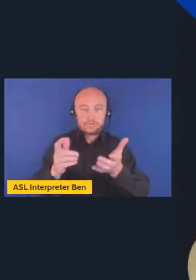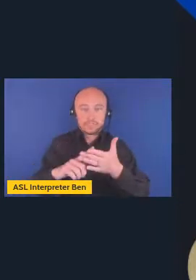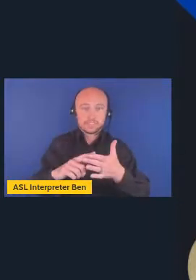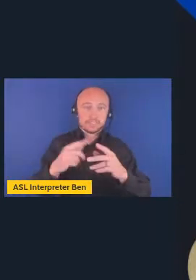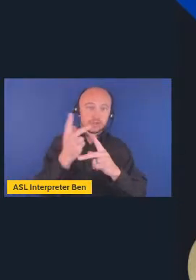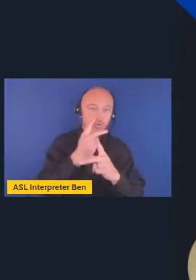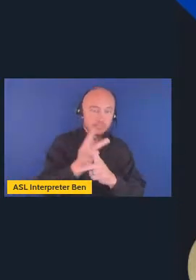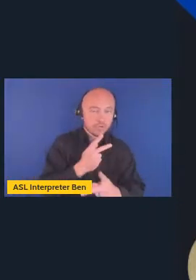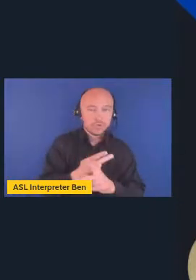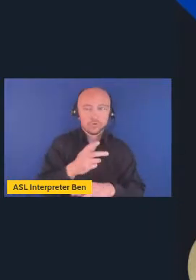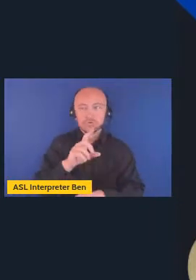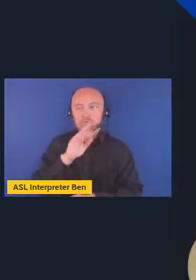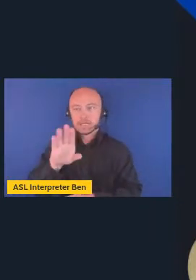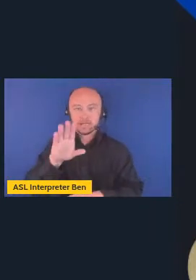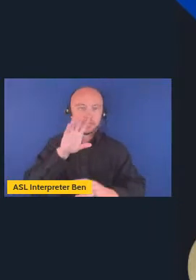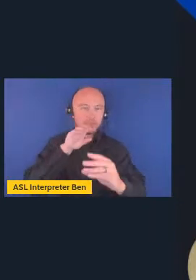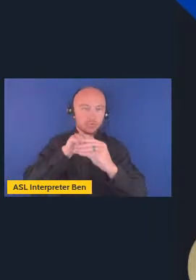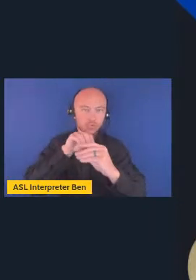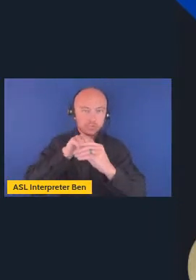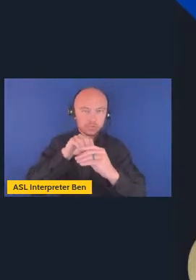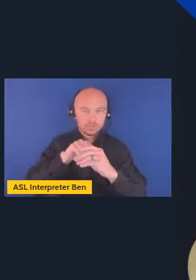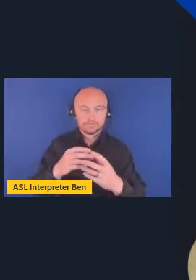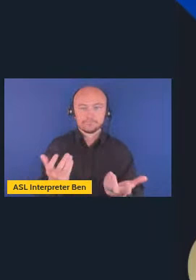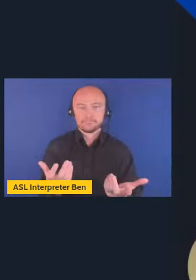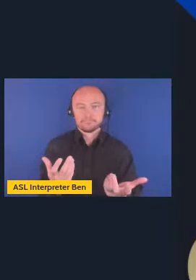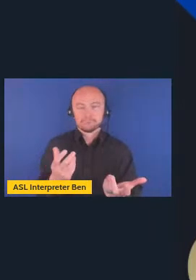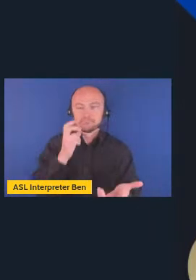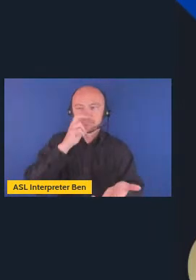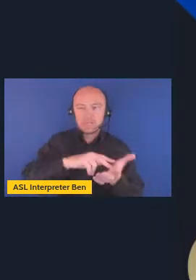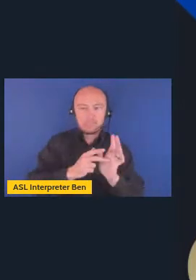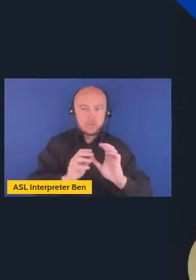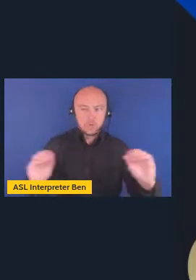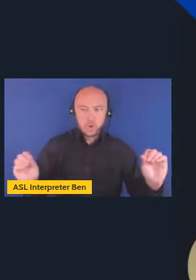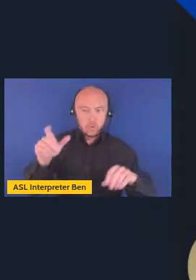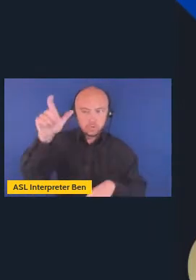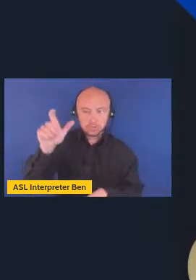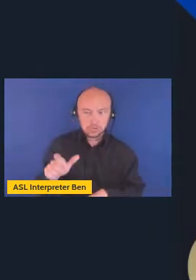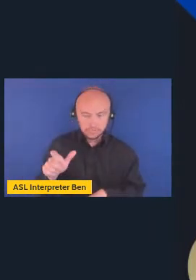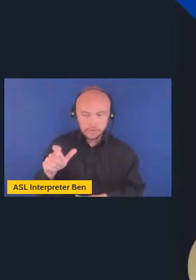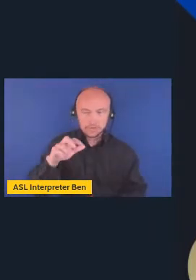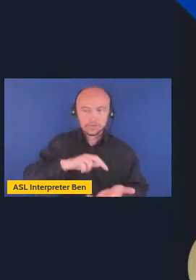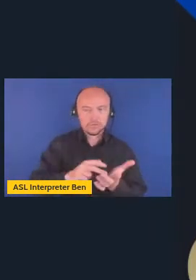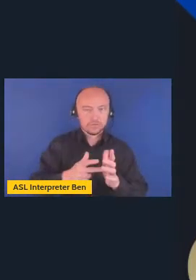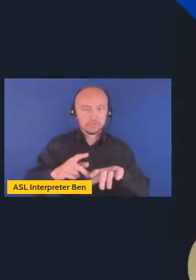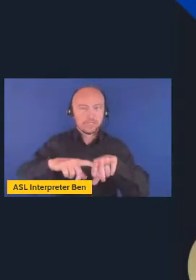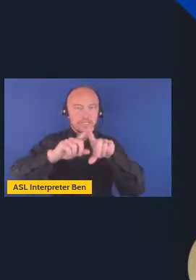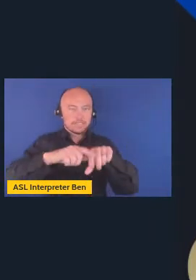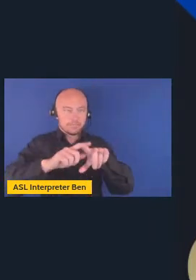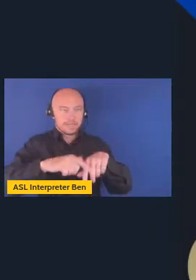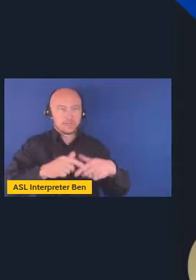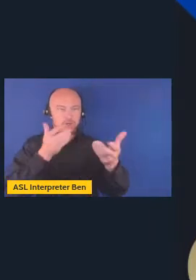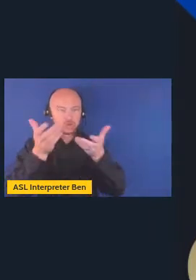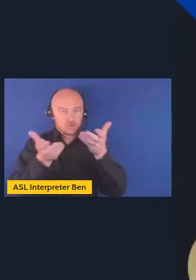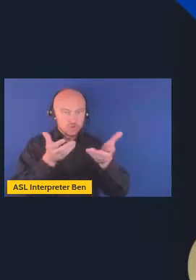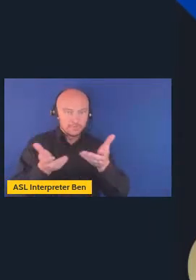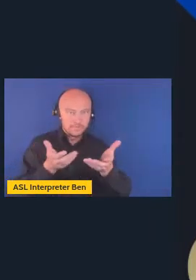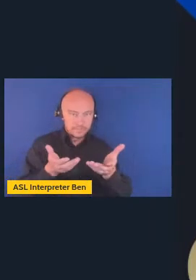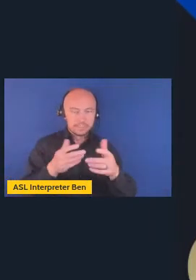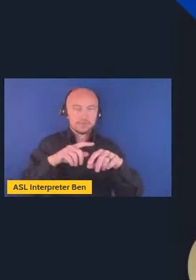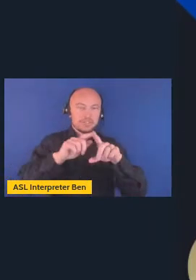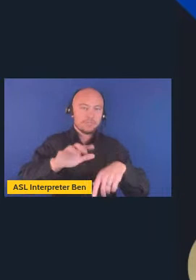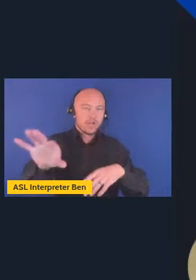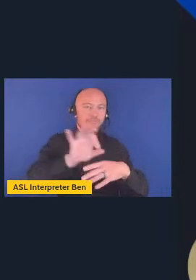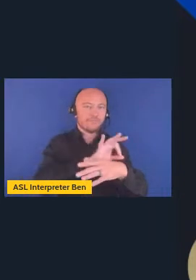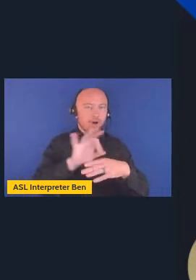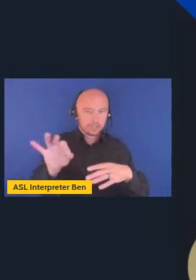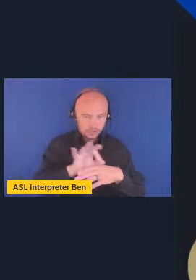compute, database, storage. So it doesn't mean you don't have servers, it just means you're relying more on the services or the functionality